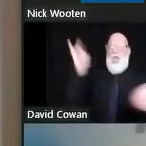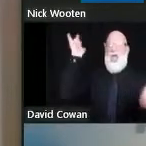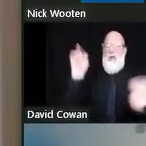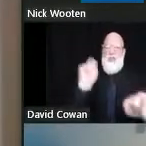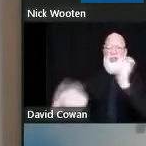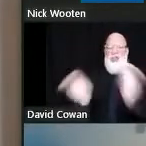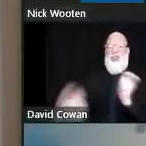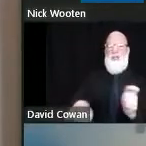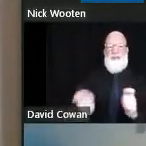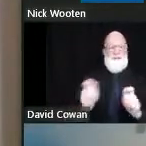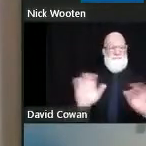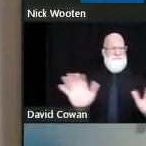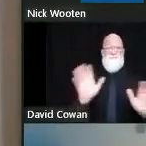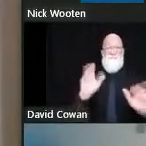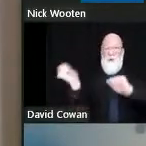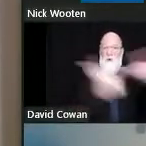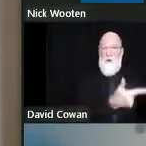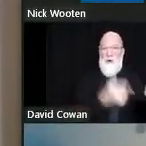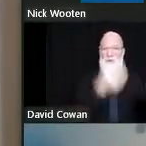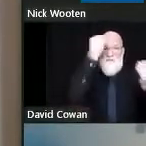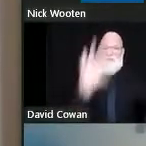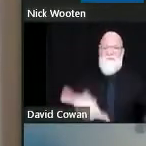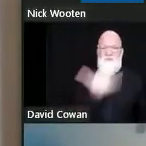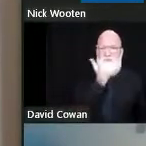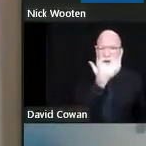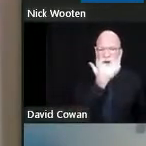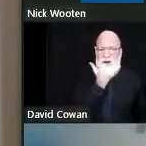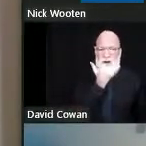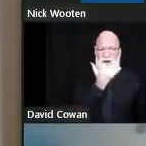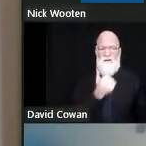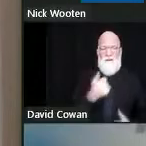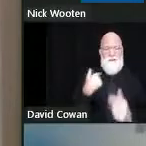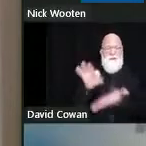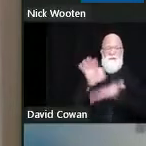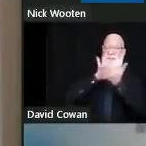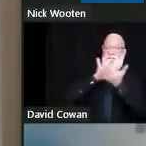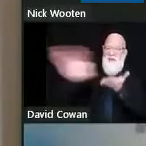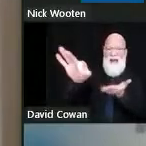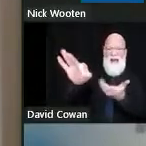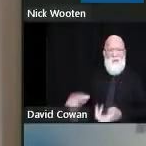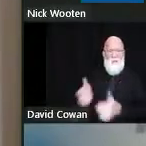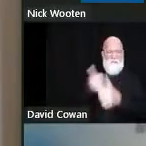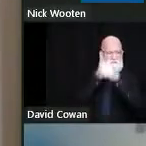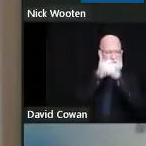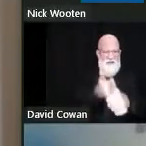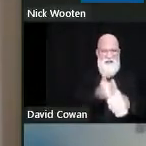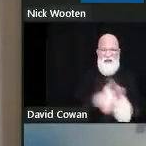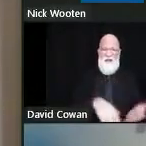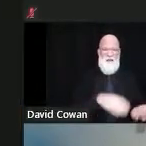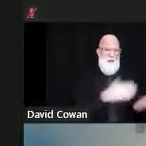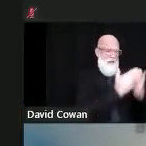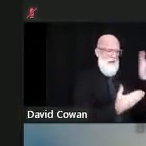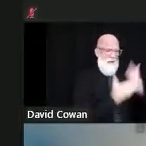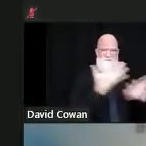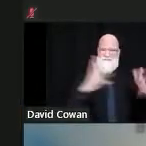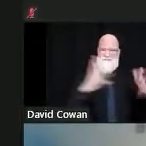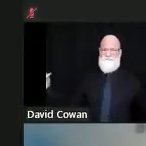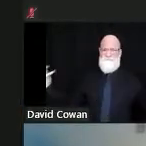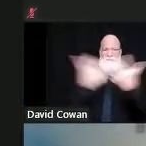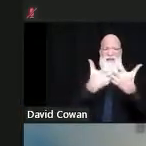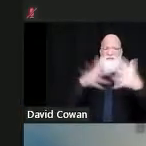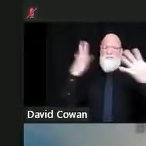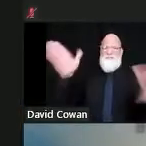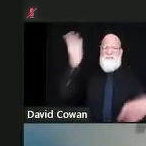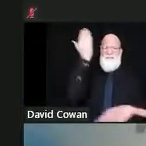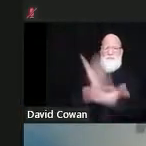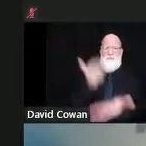exactly lined up with we saw and the audit proved the machines did their job properly of counting those Balance so thanks Nick yeah thanks